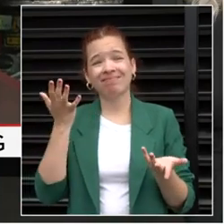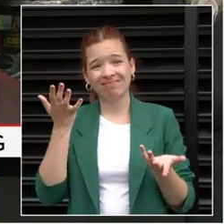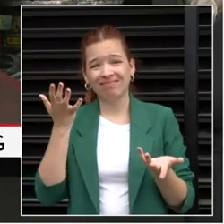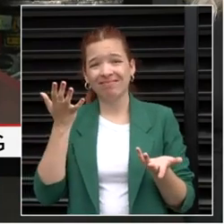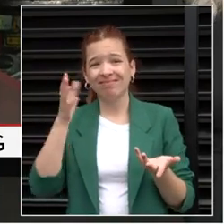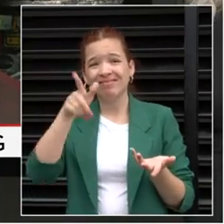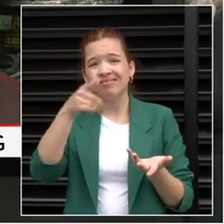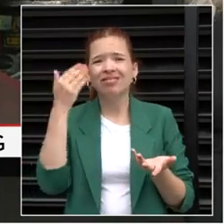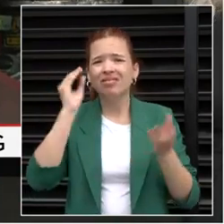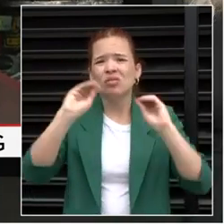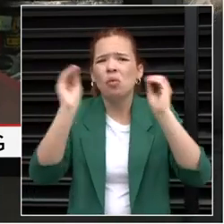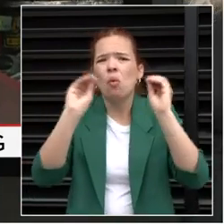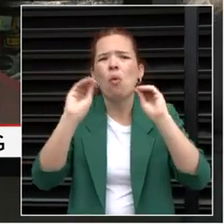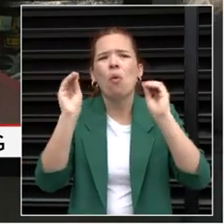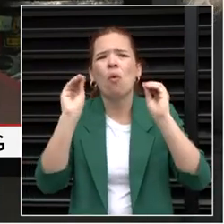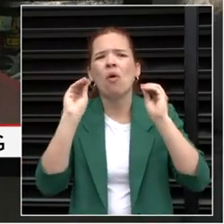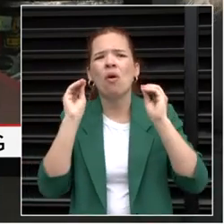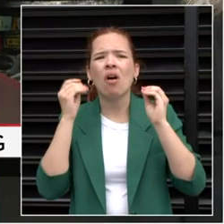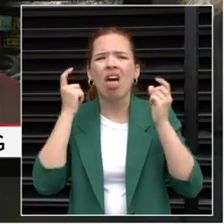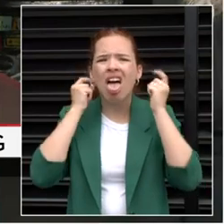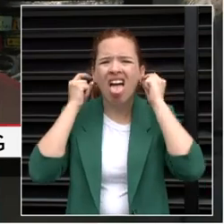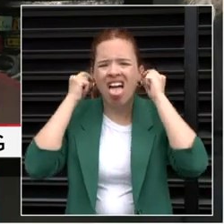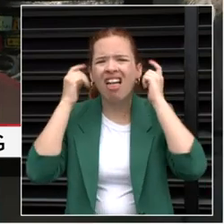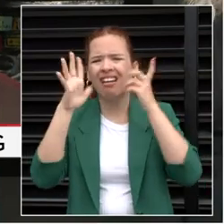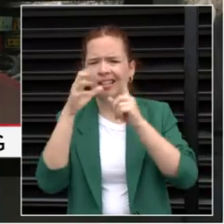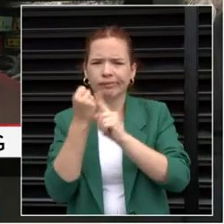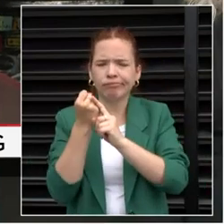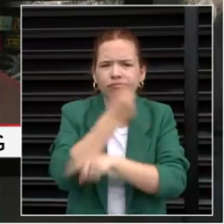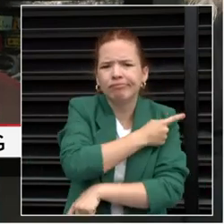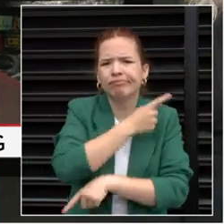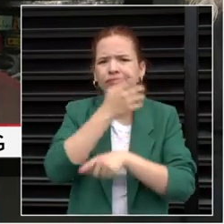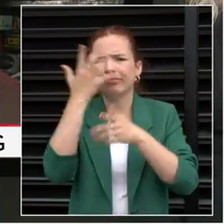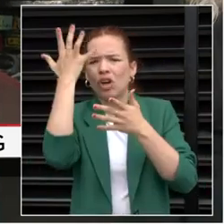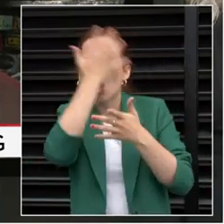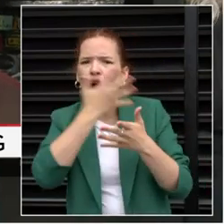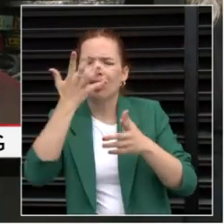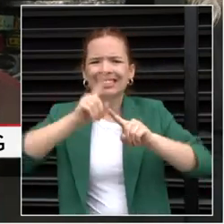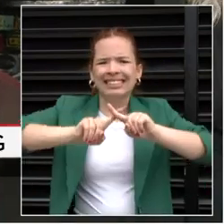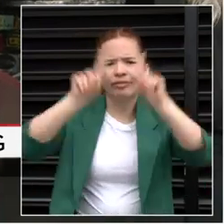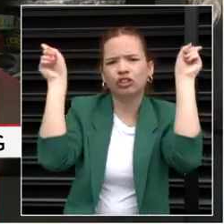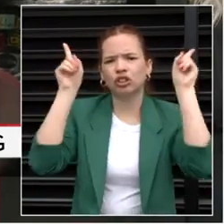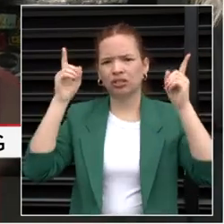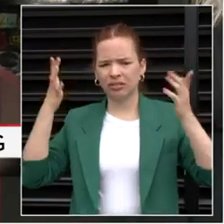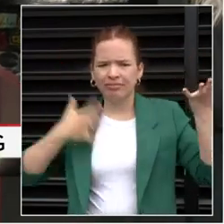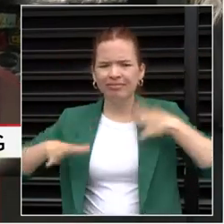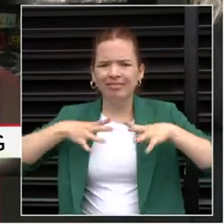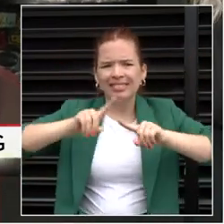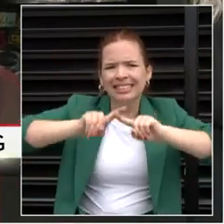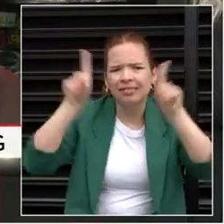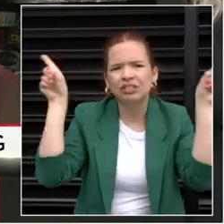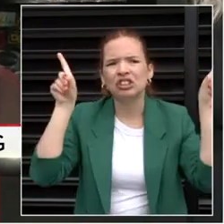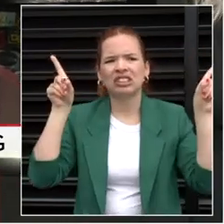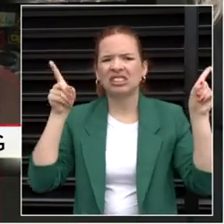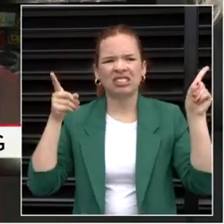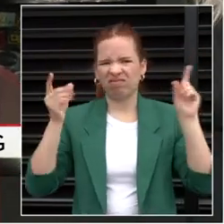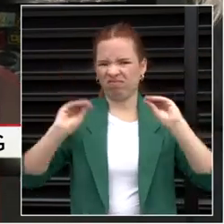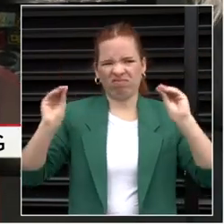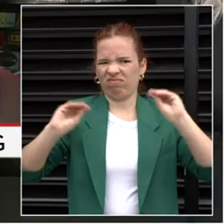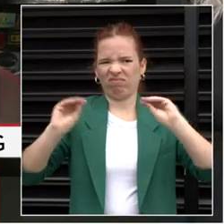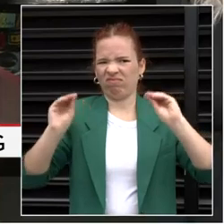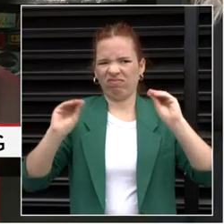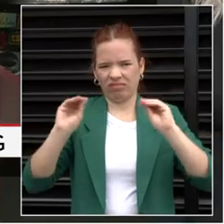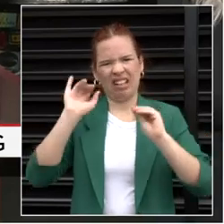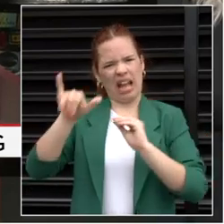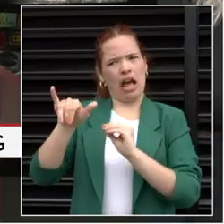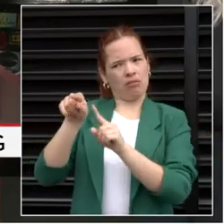although I've been a rock punk promoter for 45 years now, I don't have a piercing or a tattoo. But, so I'm on the outside